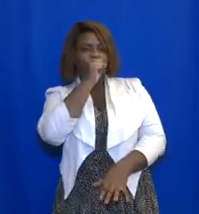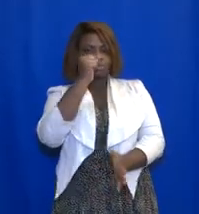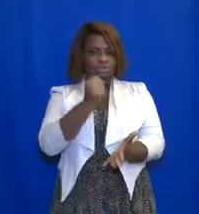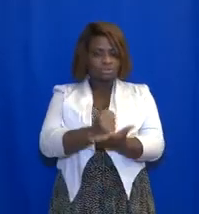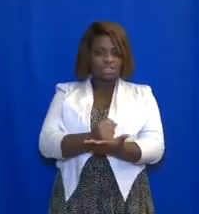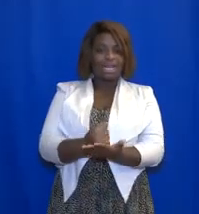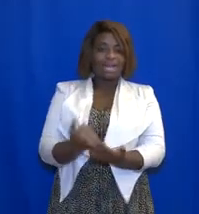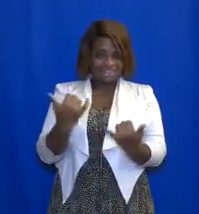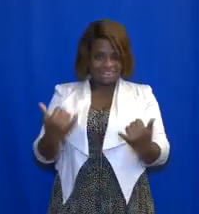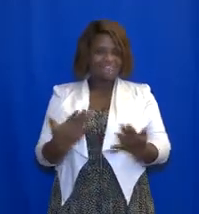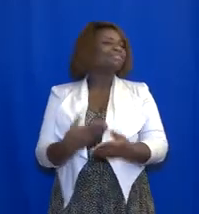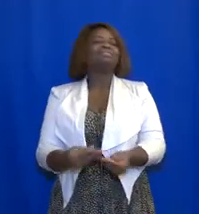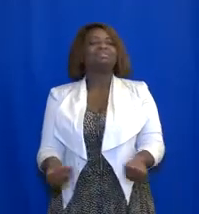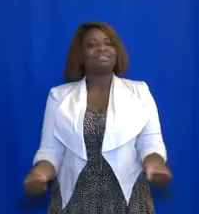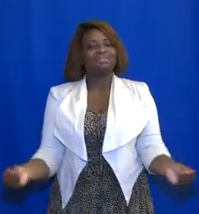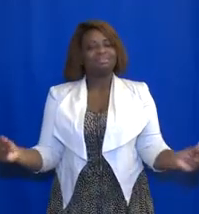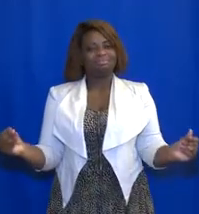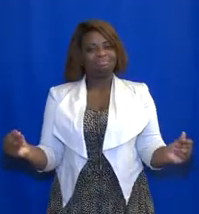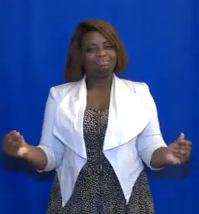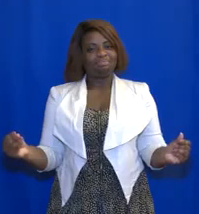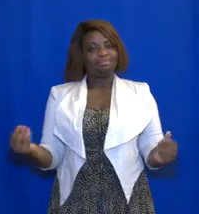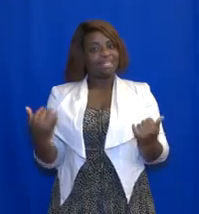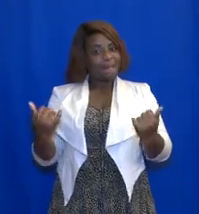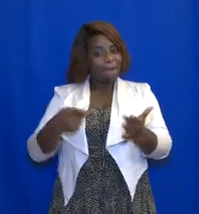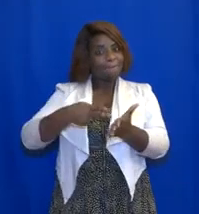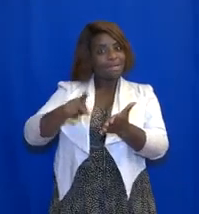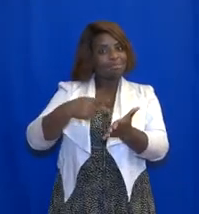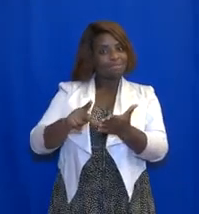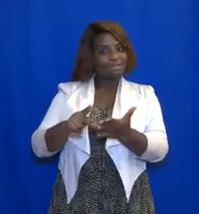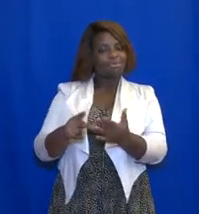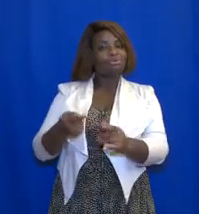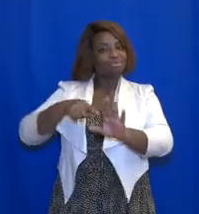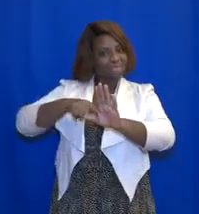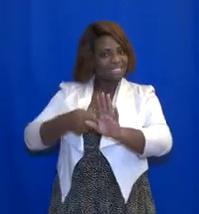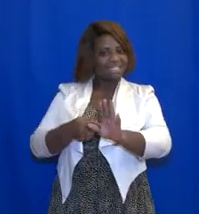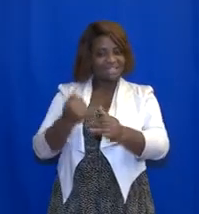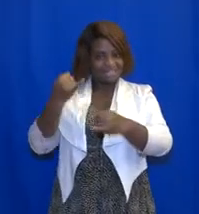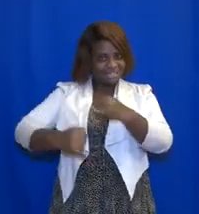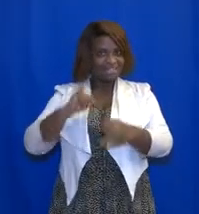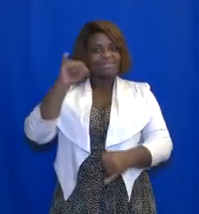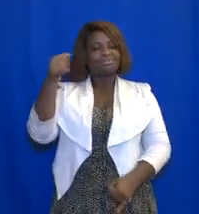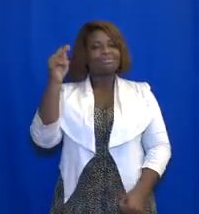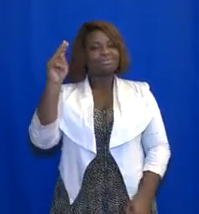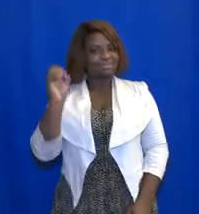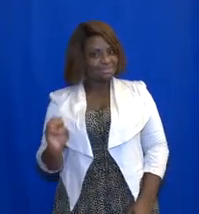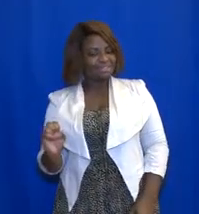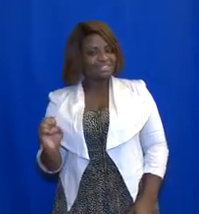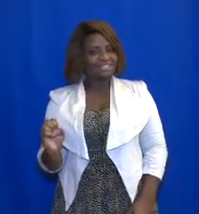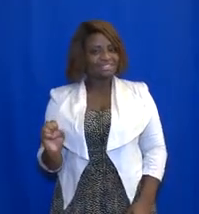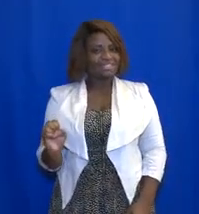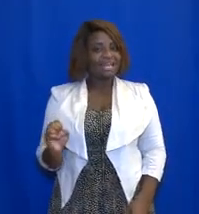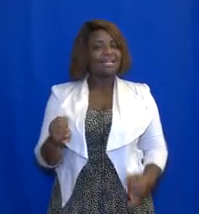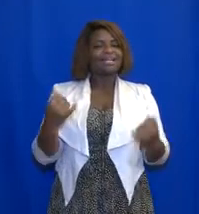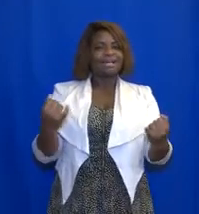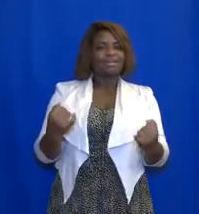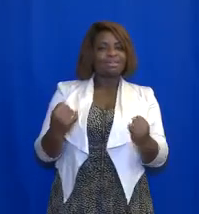they have now been resolved and payments will be effected from the end of June. I should reiterate that